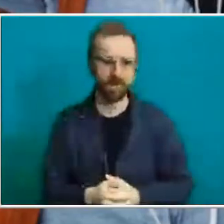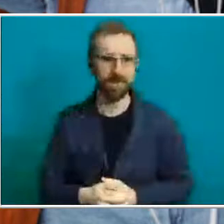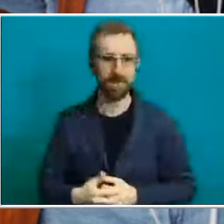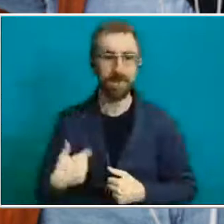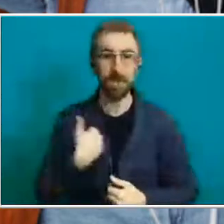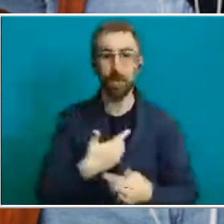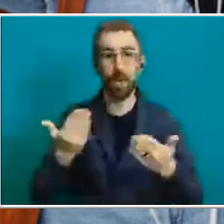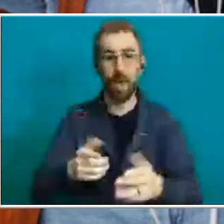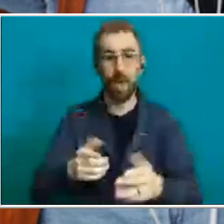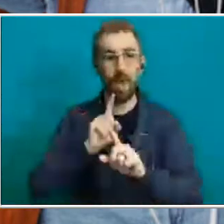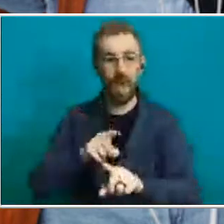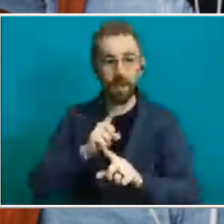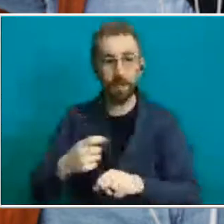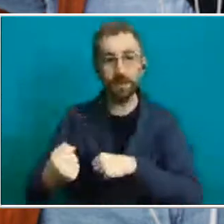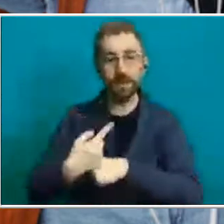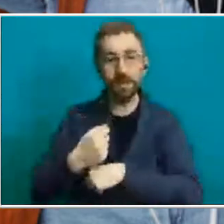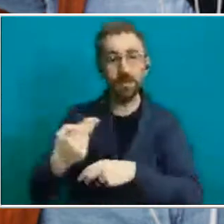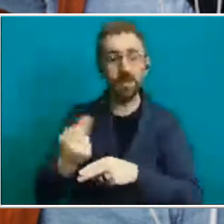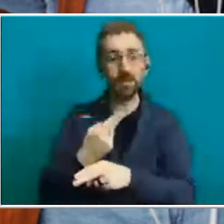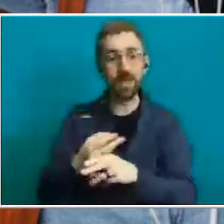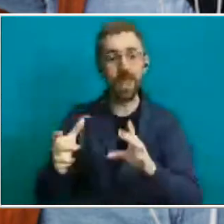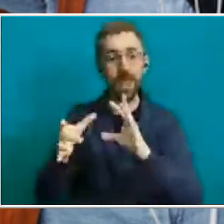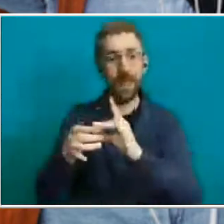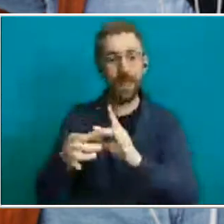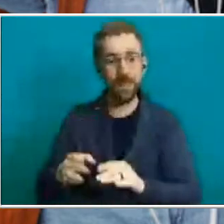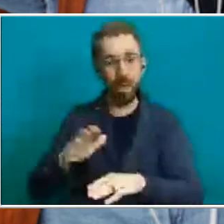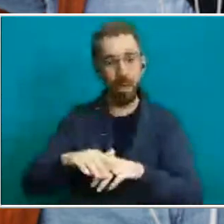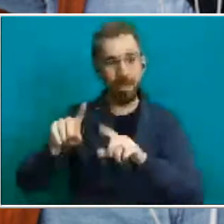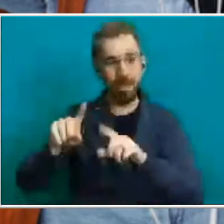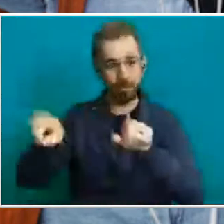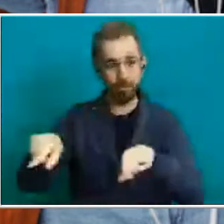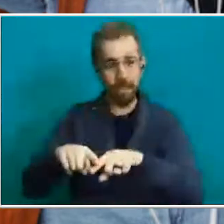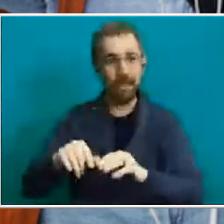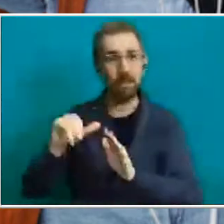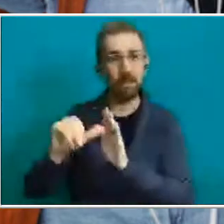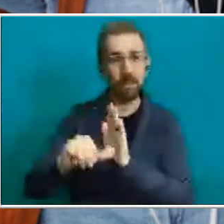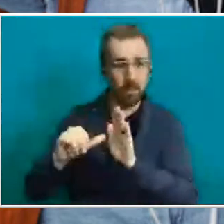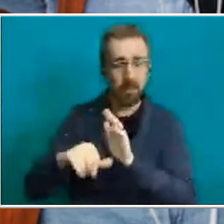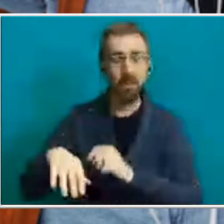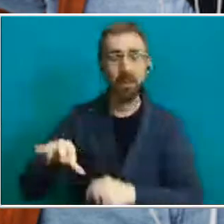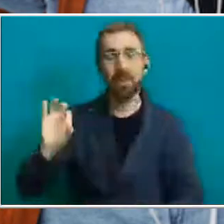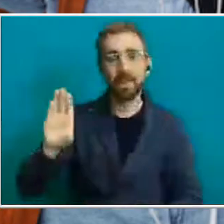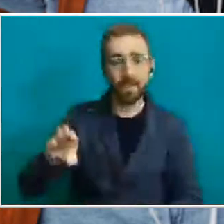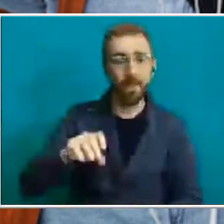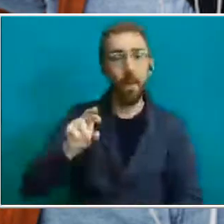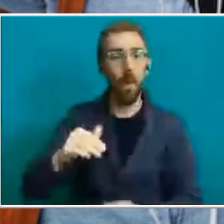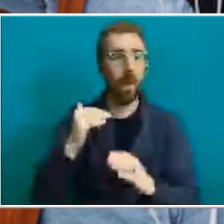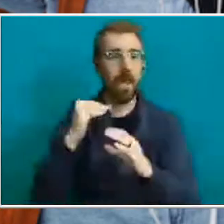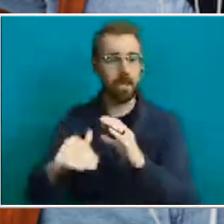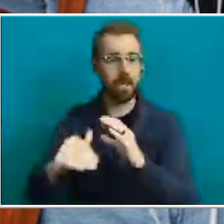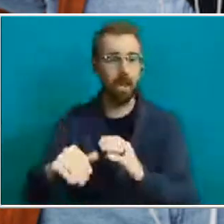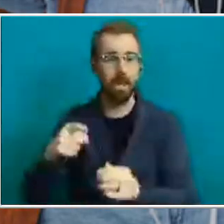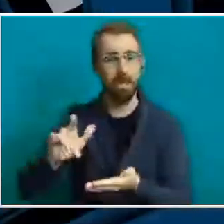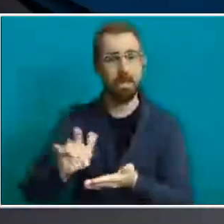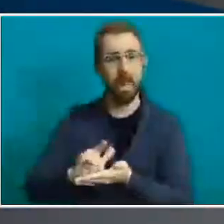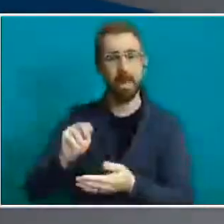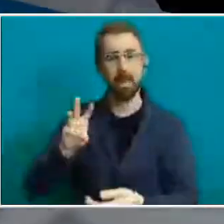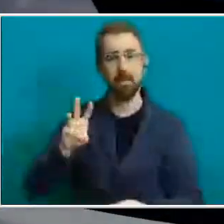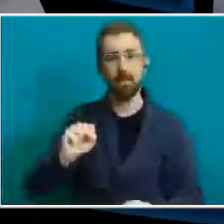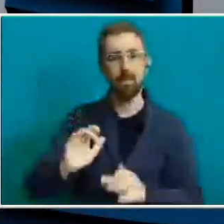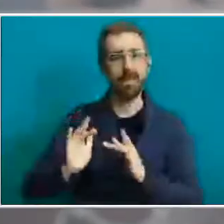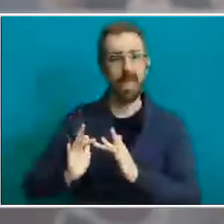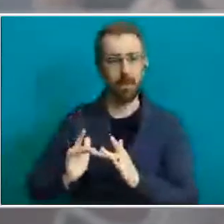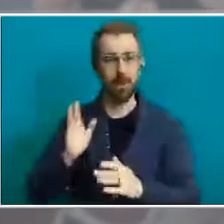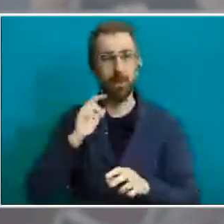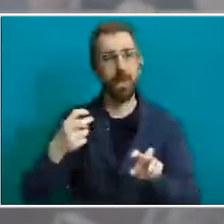them using the links on your screen, YouTube, Facebook, or email the Medical News Network. So we're going to move over and check in with